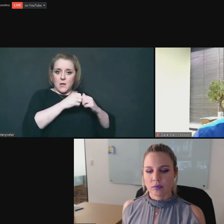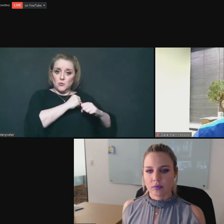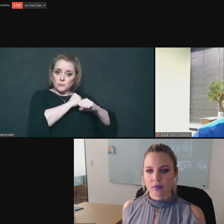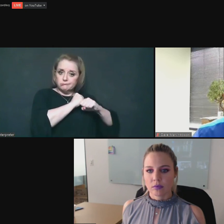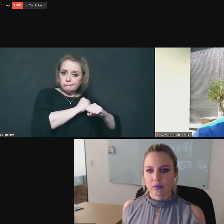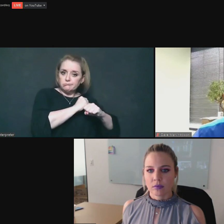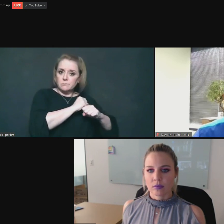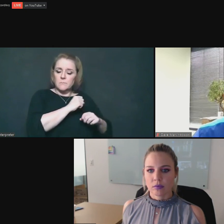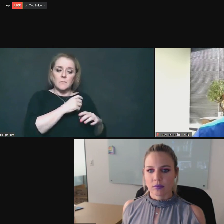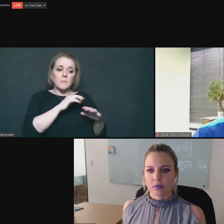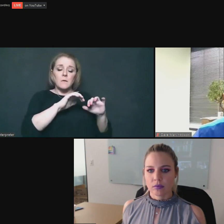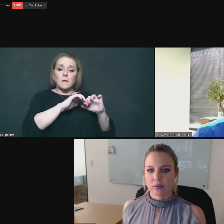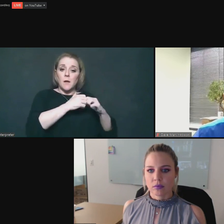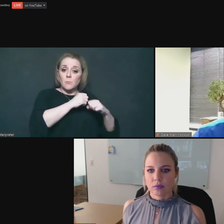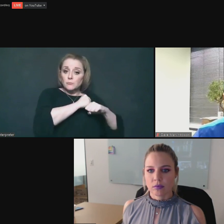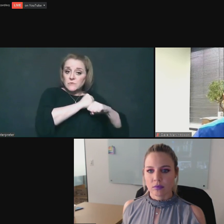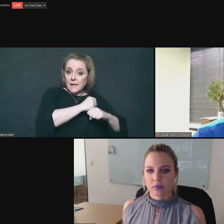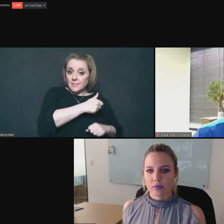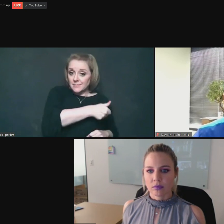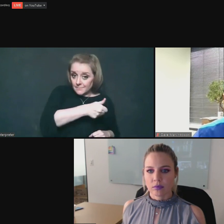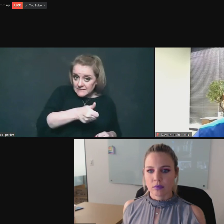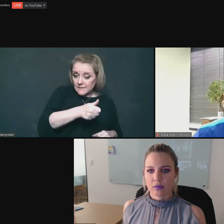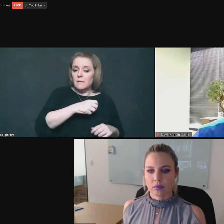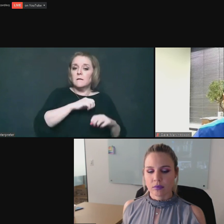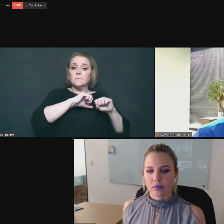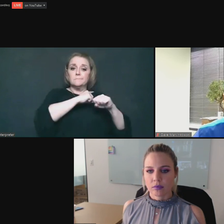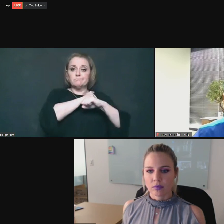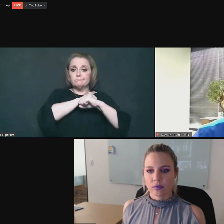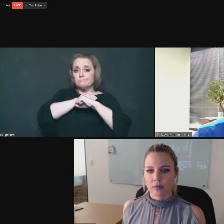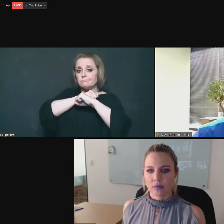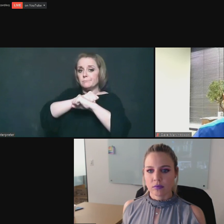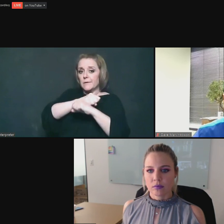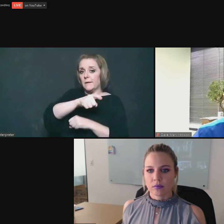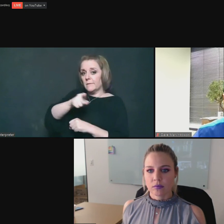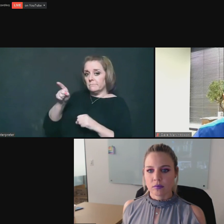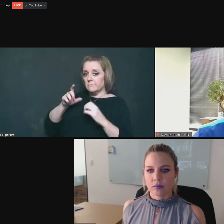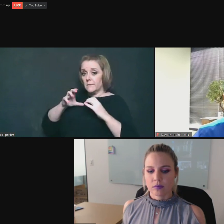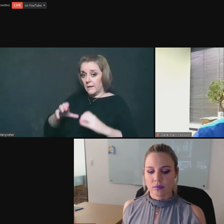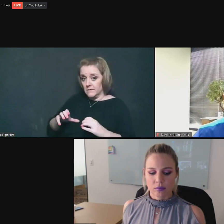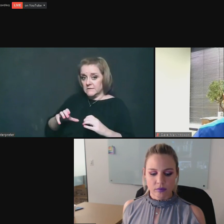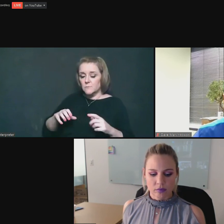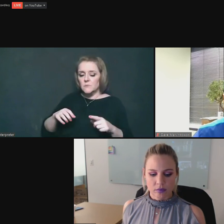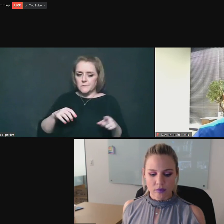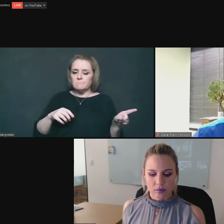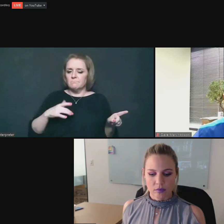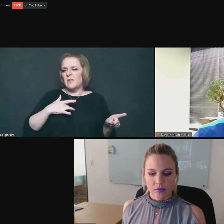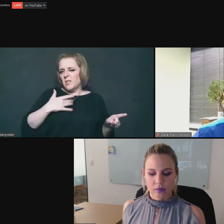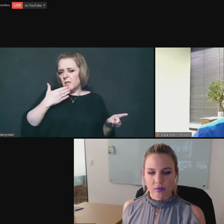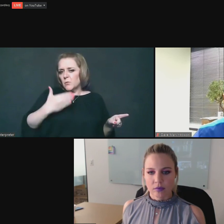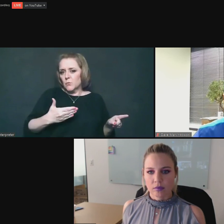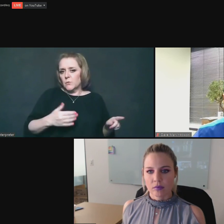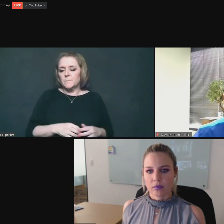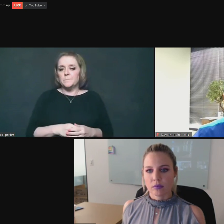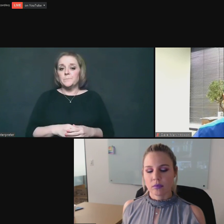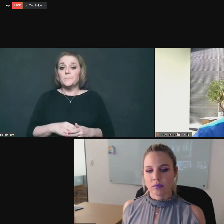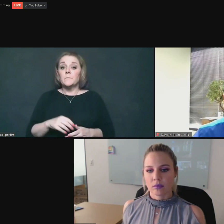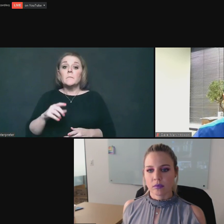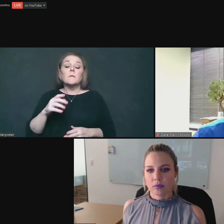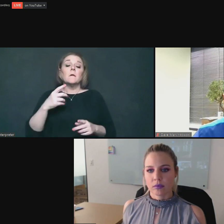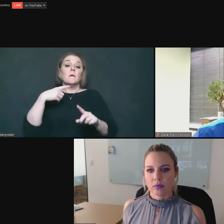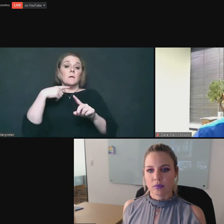staff, and their customers, and I think they'll do a good job with it. The other thing that I think is valuable about what the governor